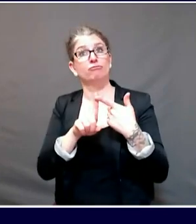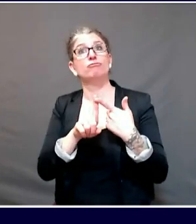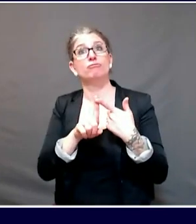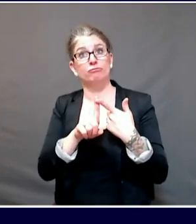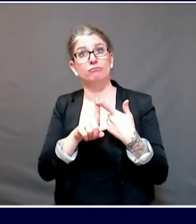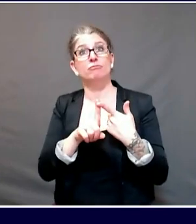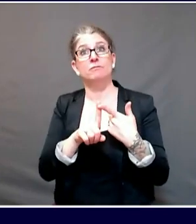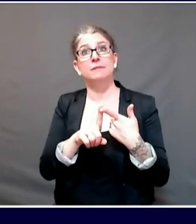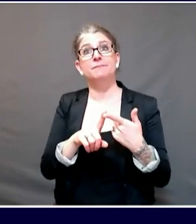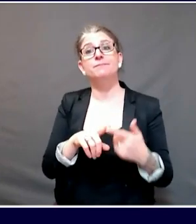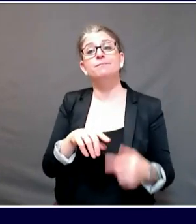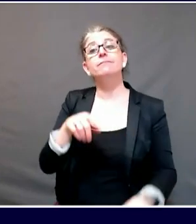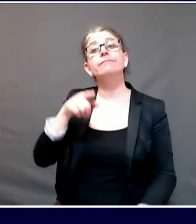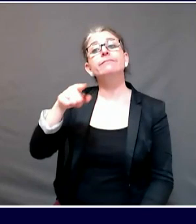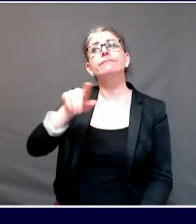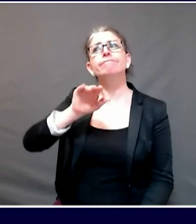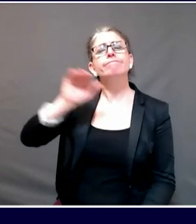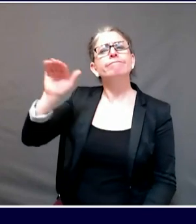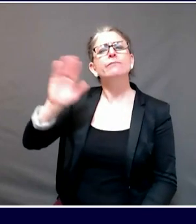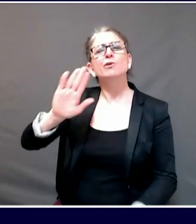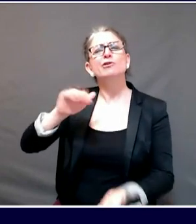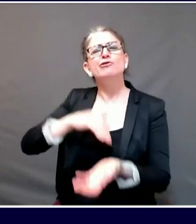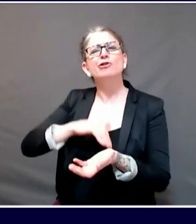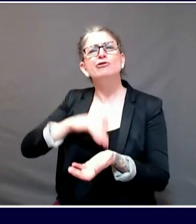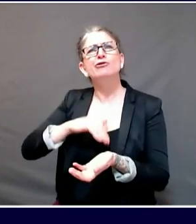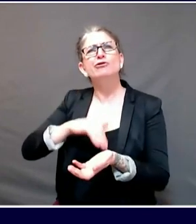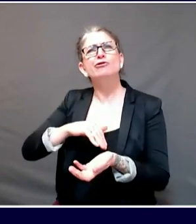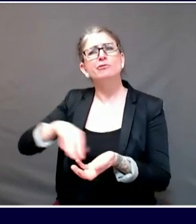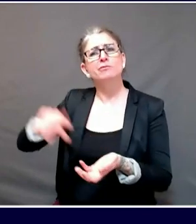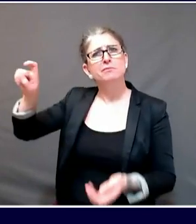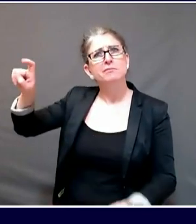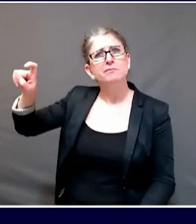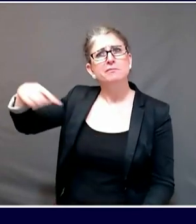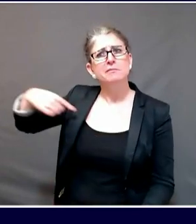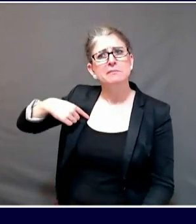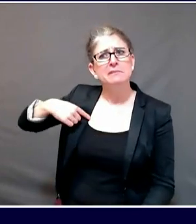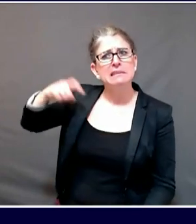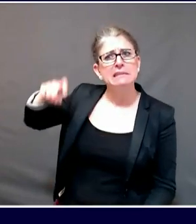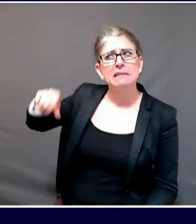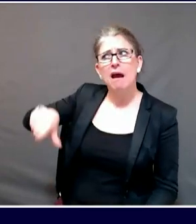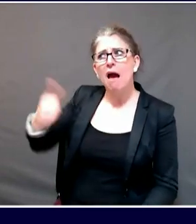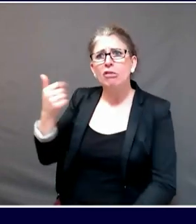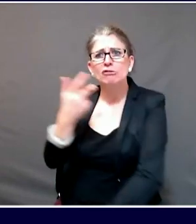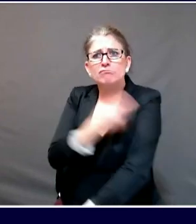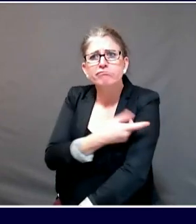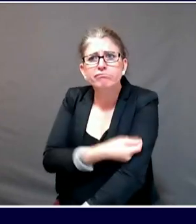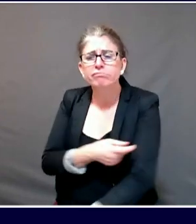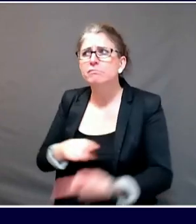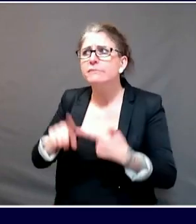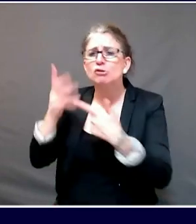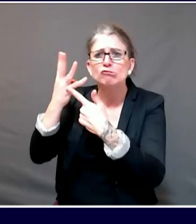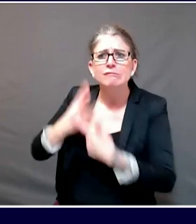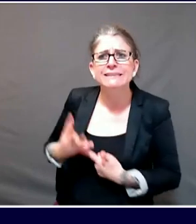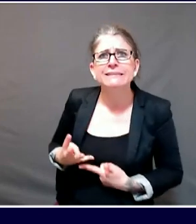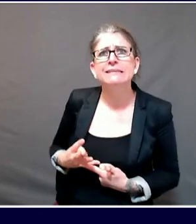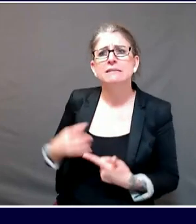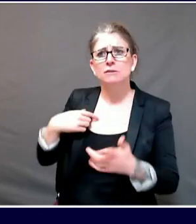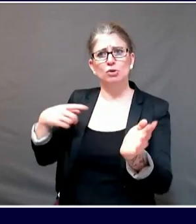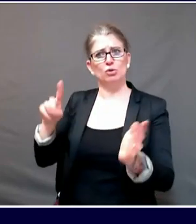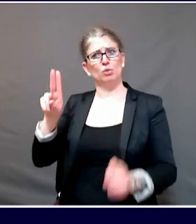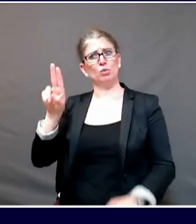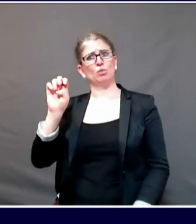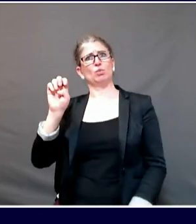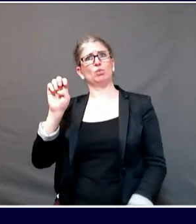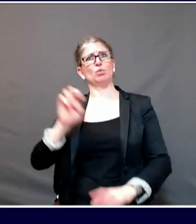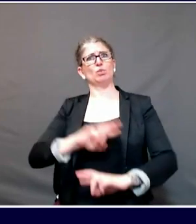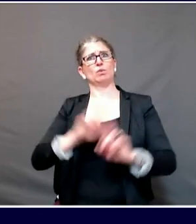care provider. Many of us, myself included, have been putting off those visits, and I'm trying to take deliberate steps to reconnect with my